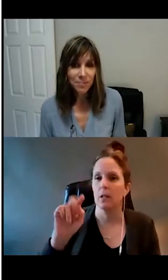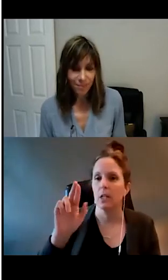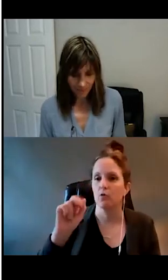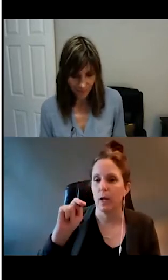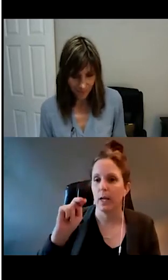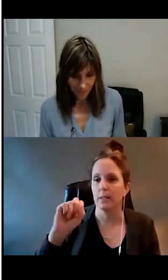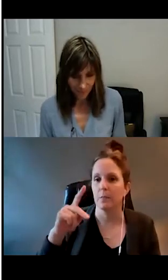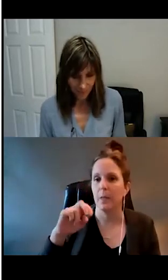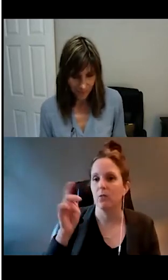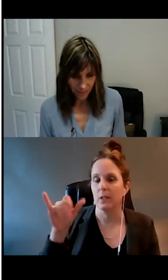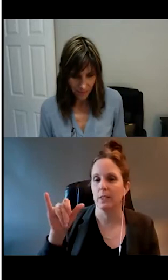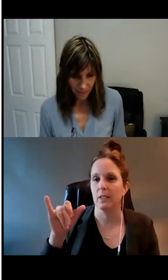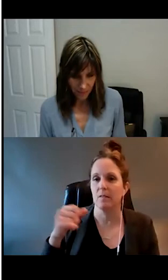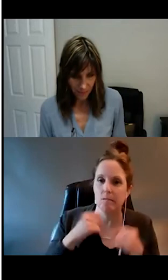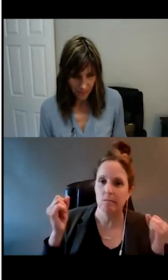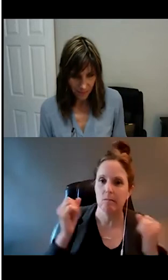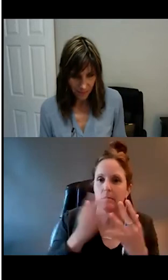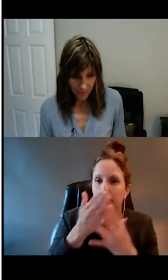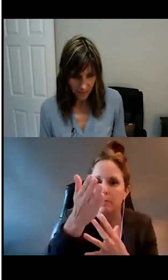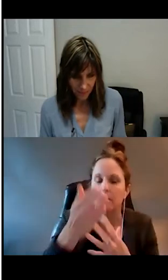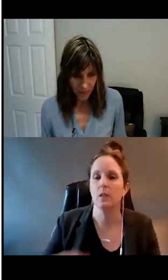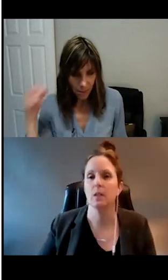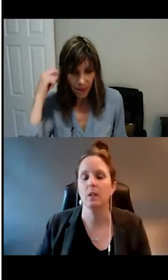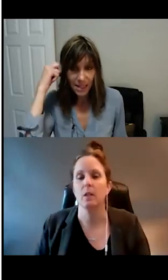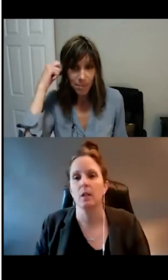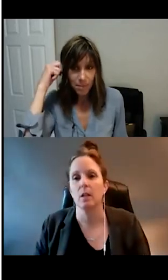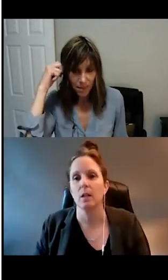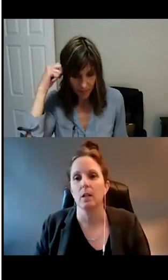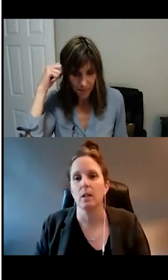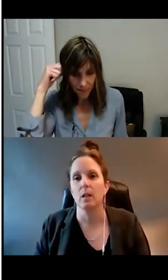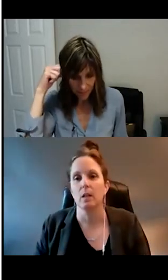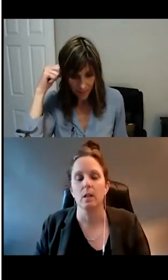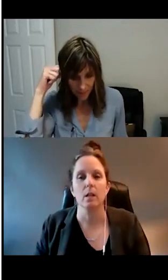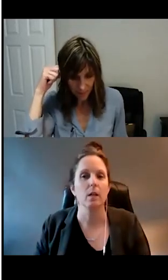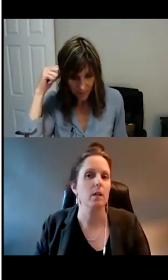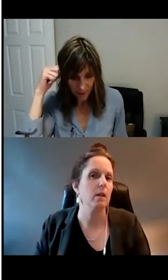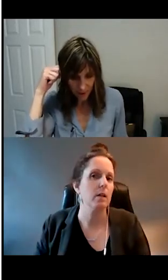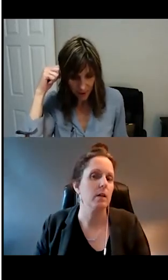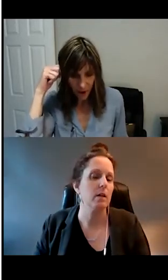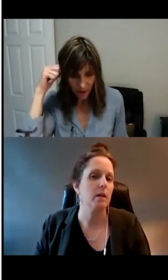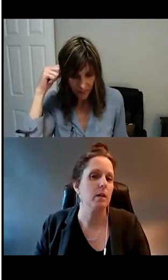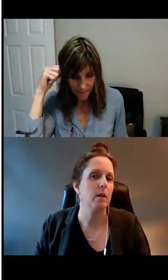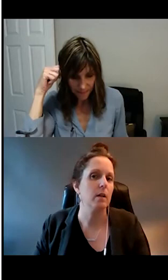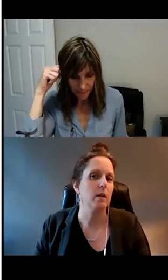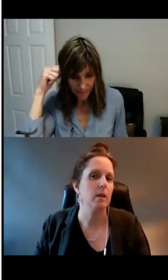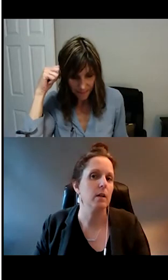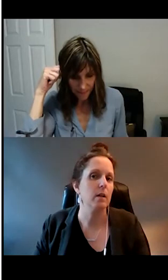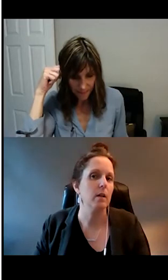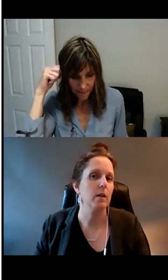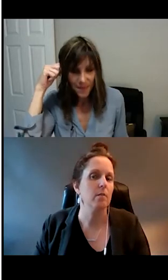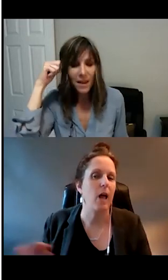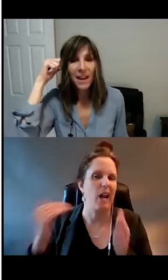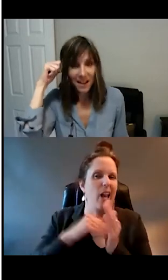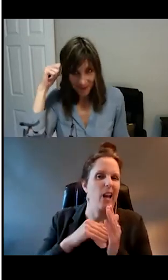Dee? Transparency. And then Planned? Go ahead. transparency,